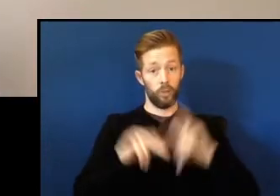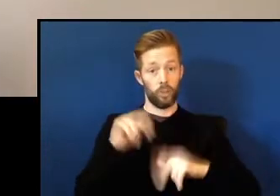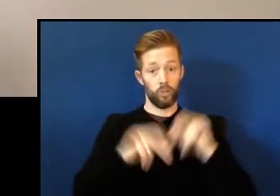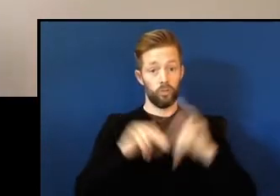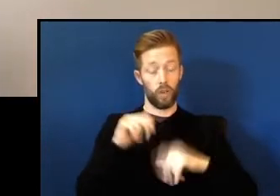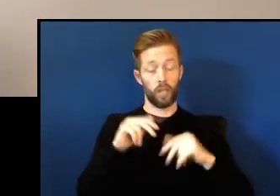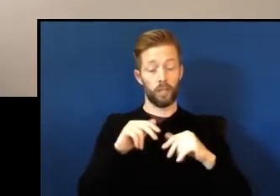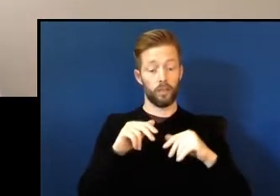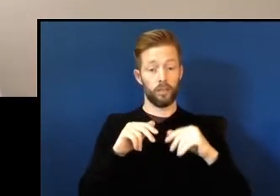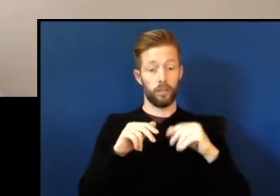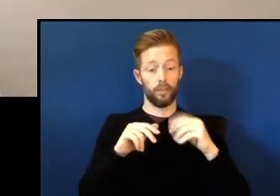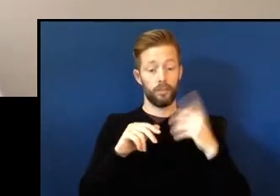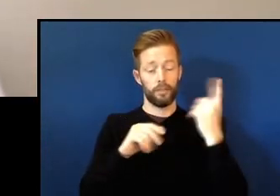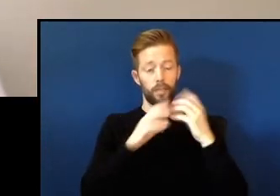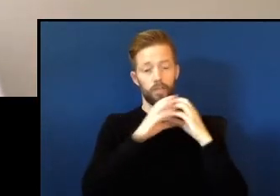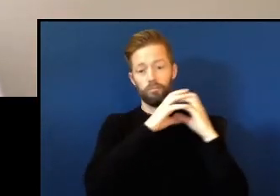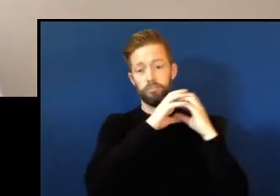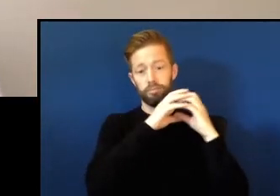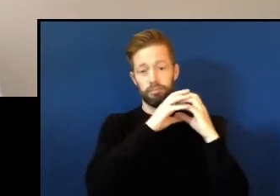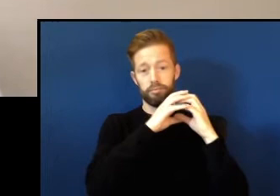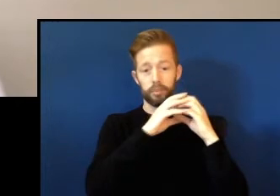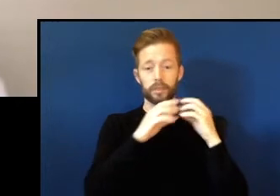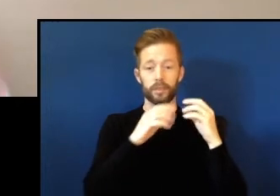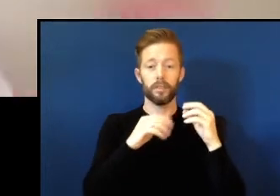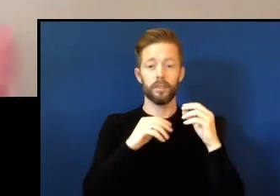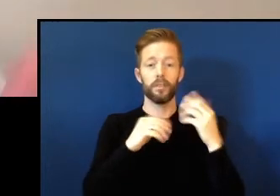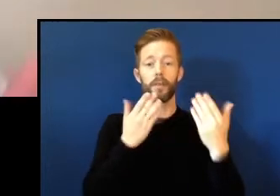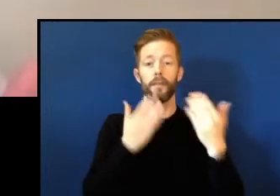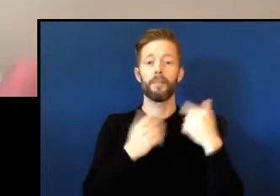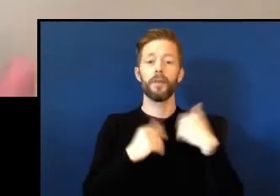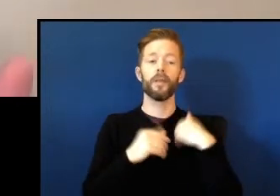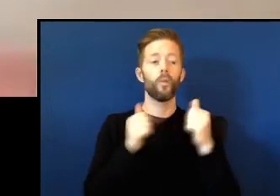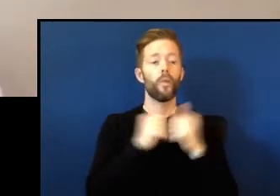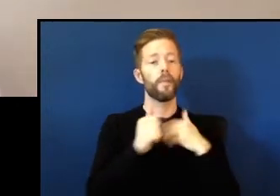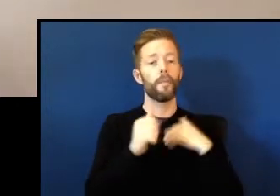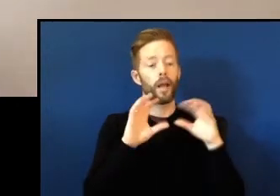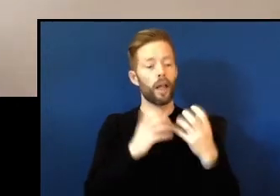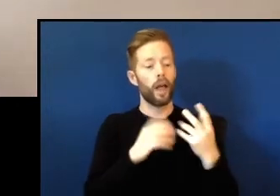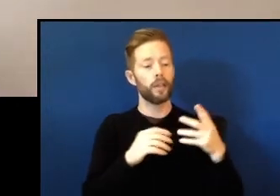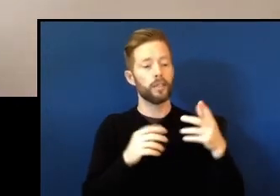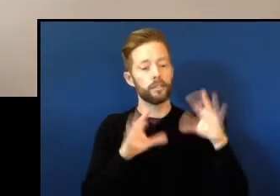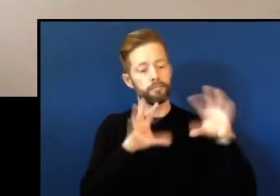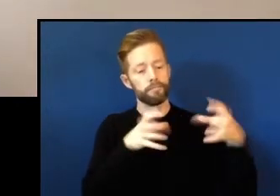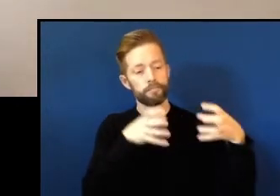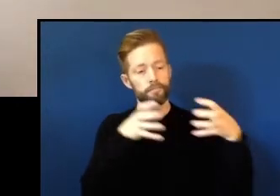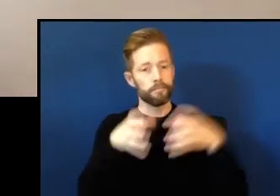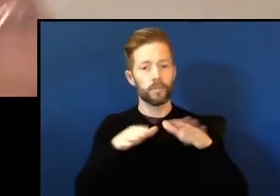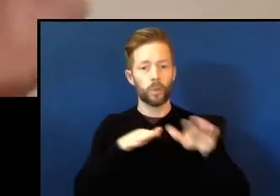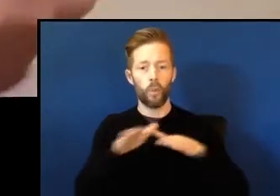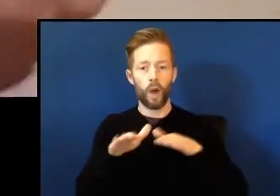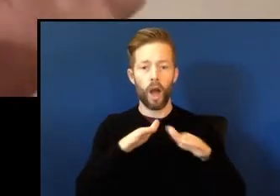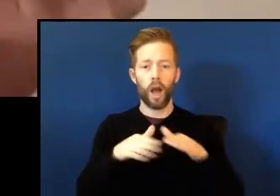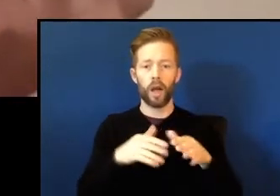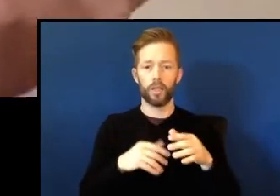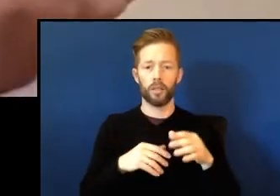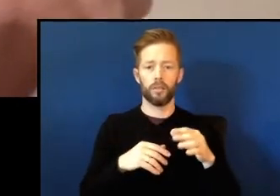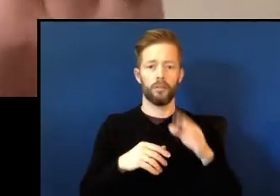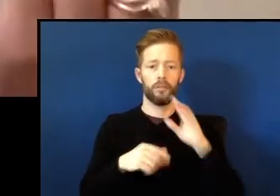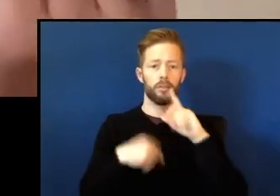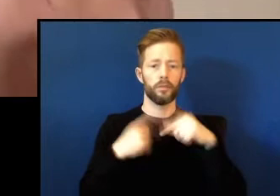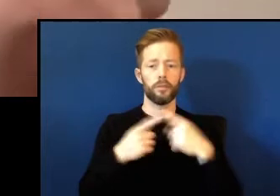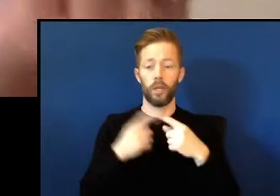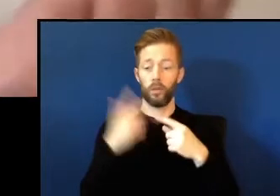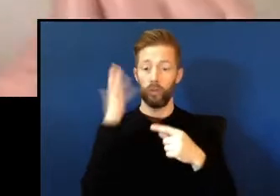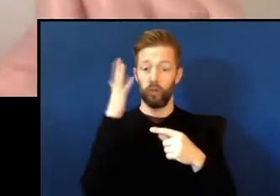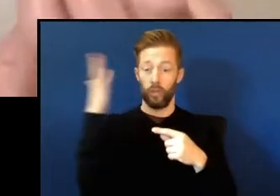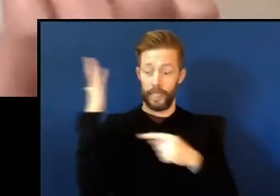construct a shaker, I may take a walk with my class and talk to them about the harshness of the